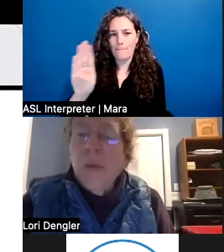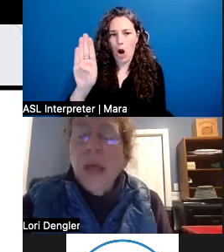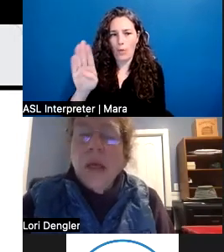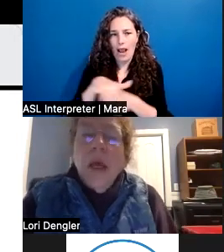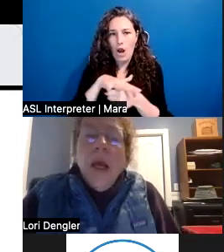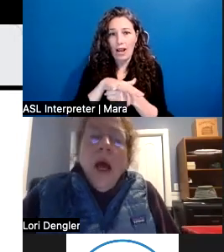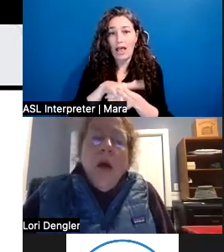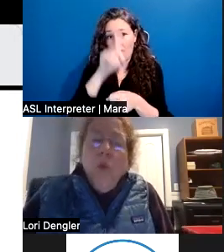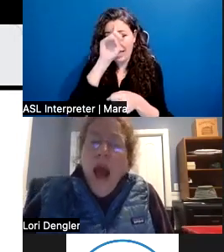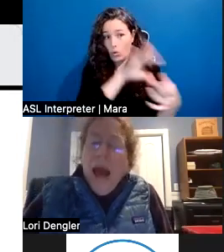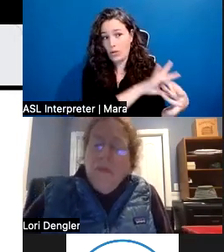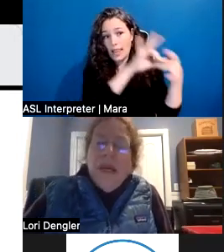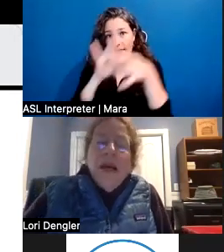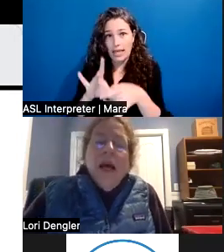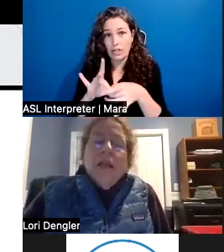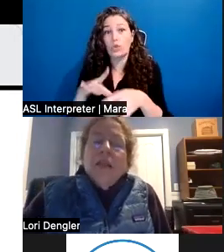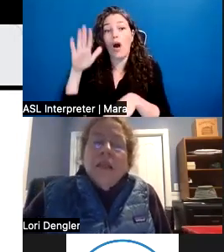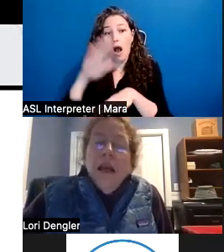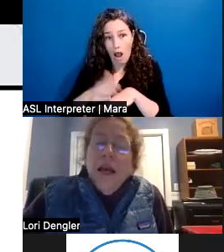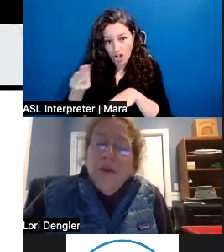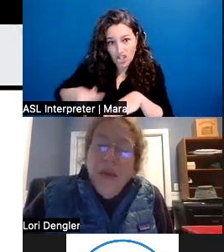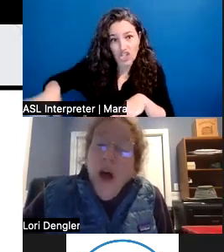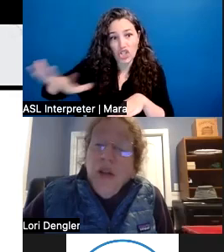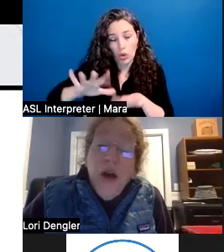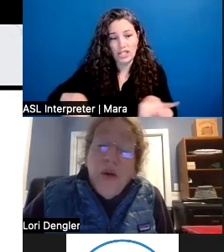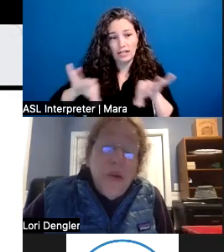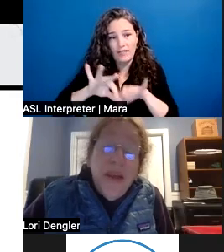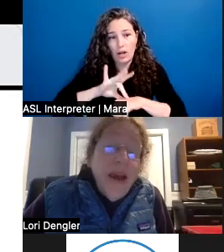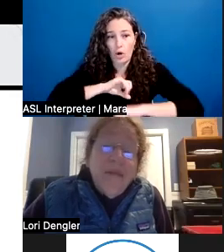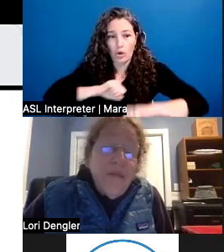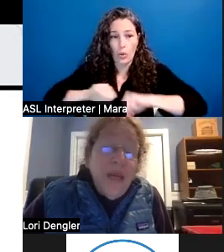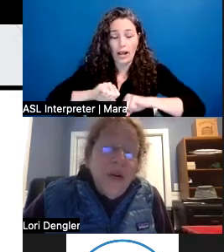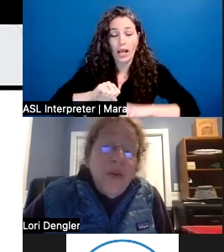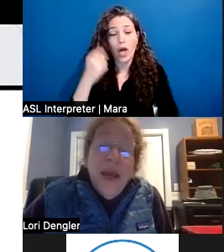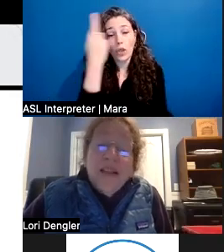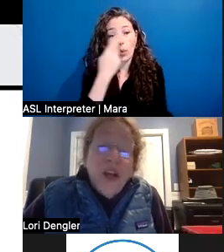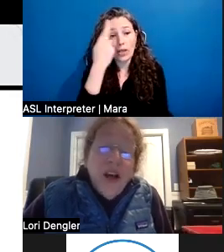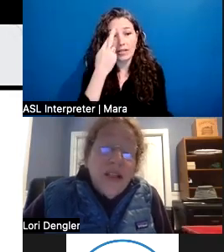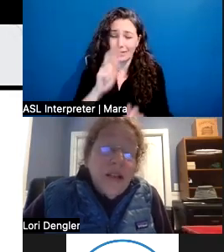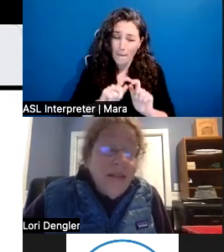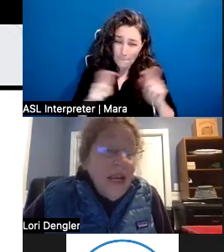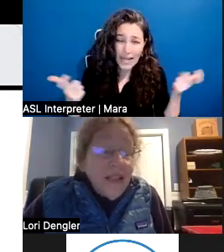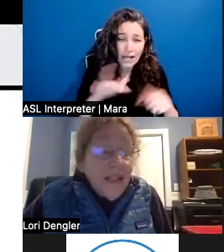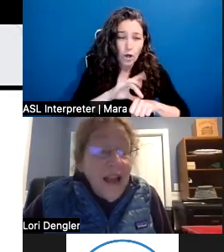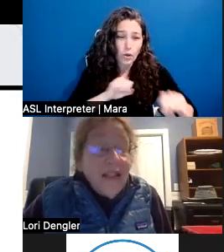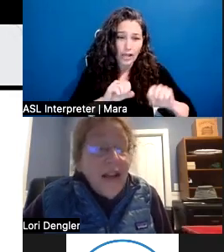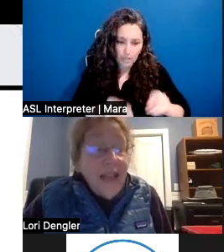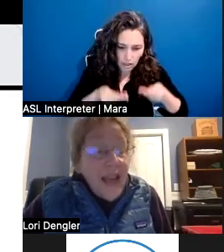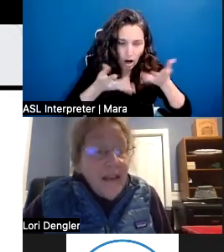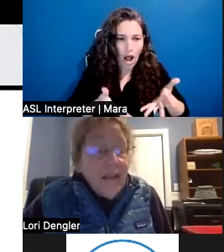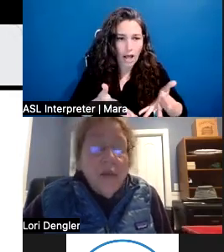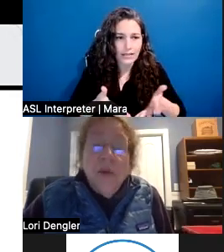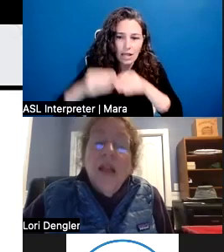significant earthquake. Why? Because we all know that big earthquakes cause landslides